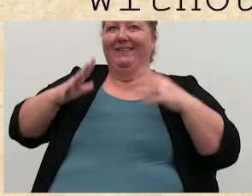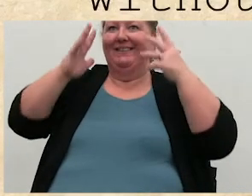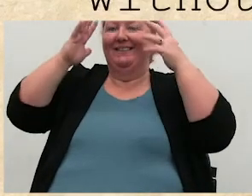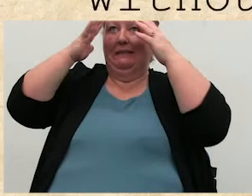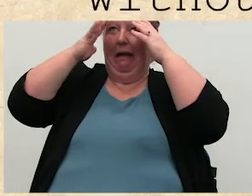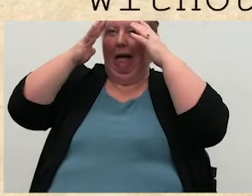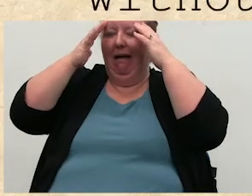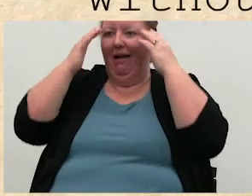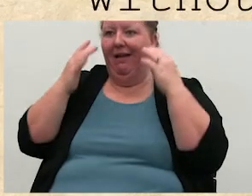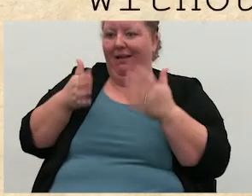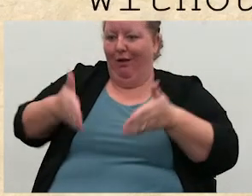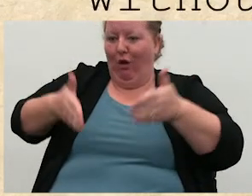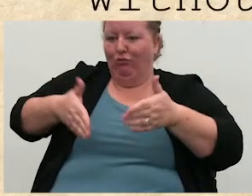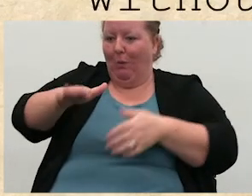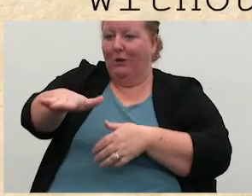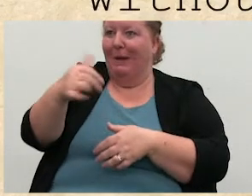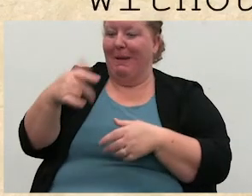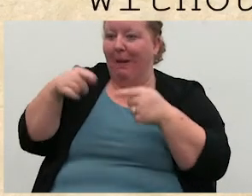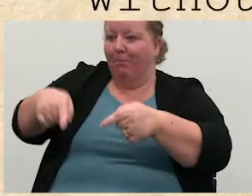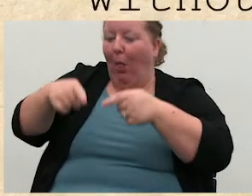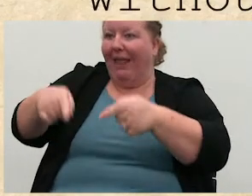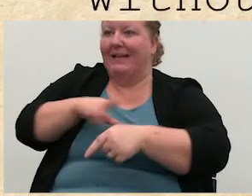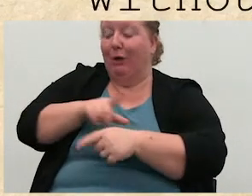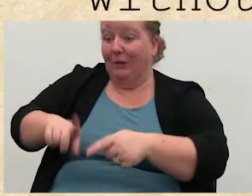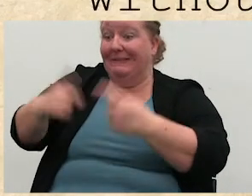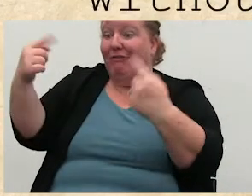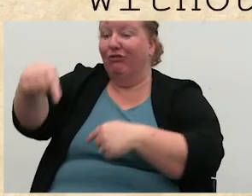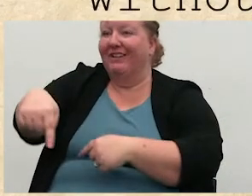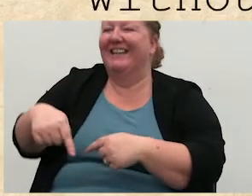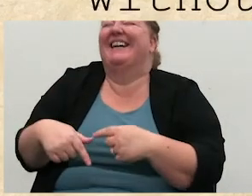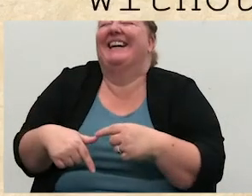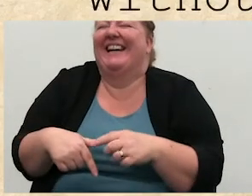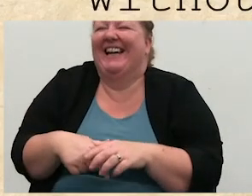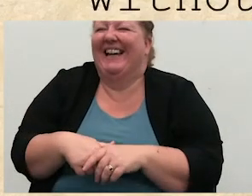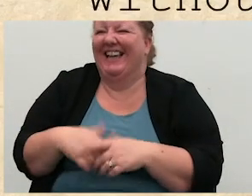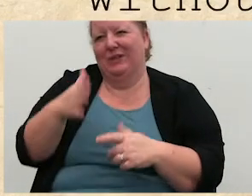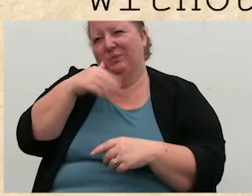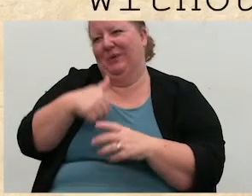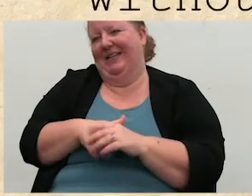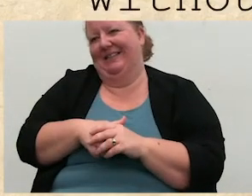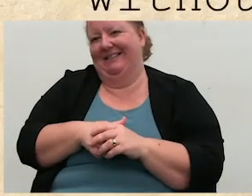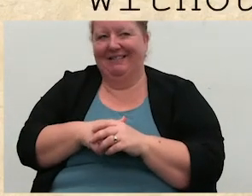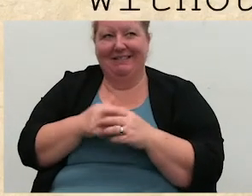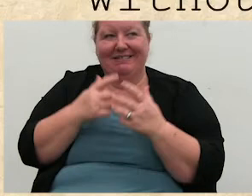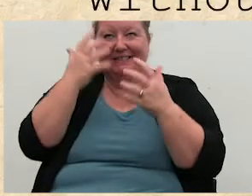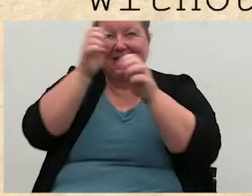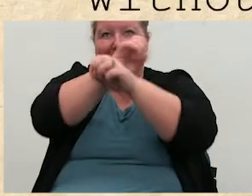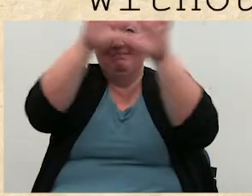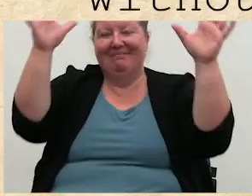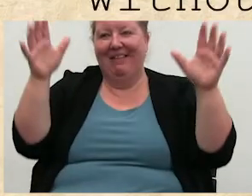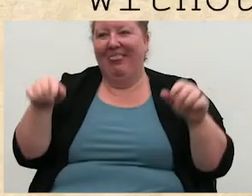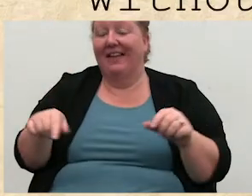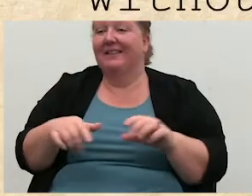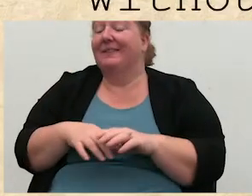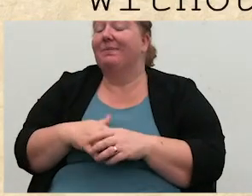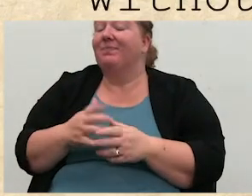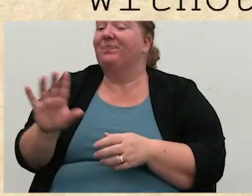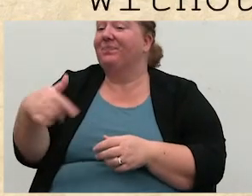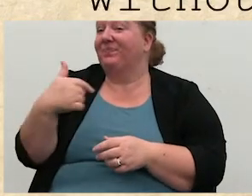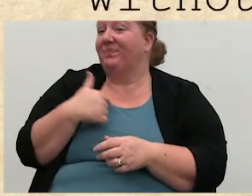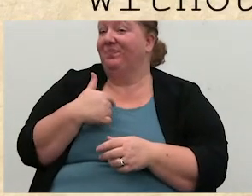his little robot child being bullied for being different. It's really sweet. So I'm on a one-person